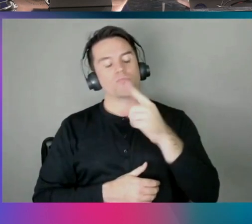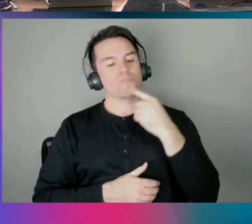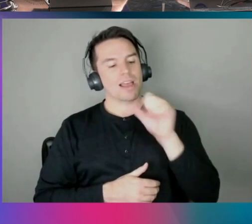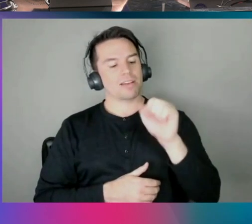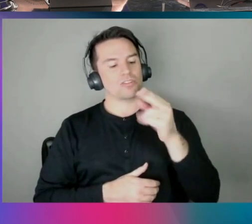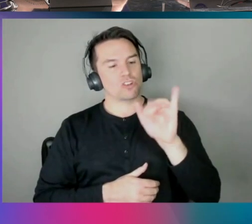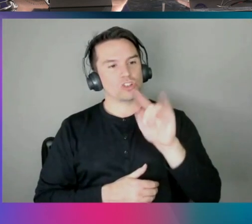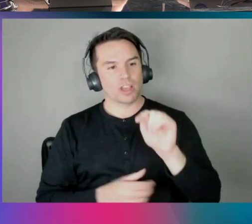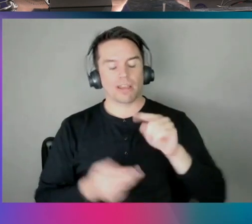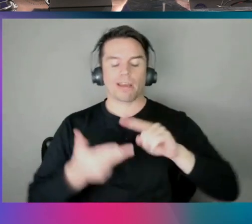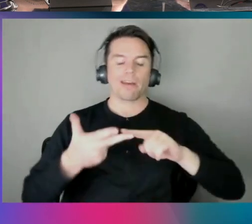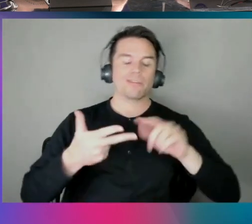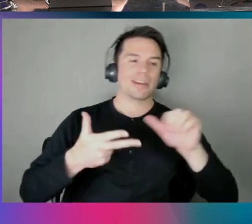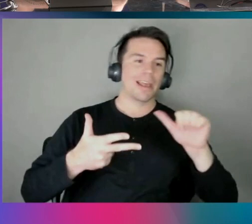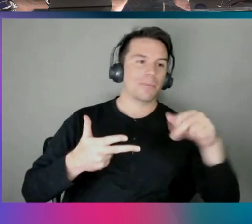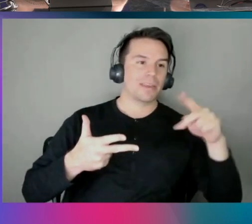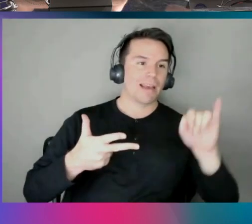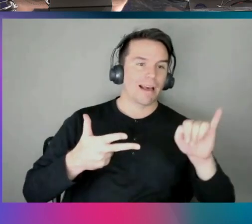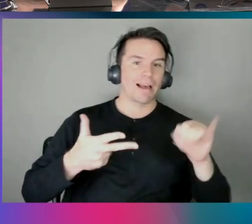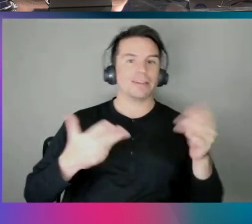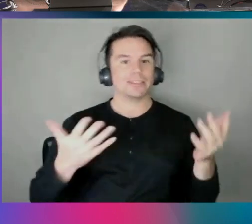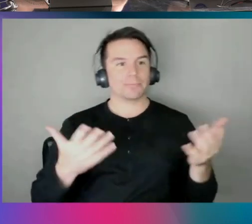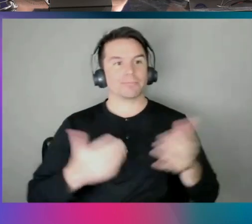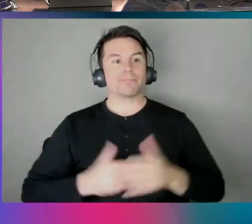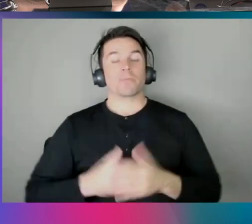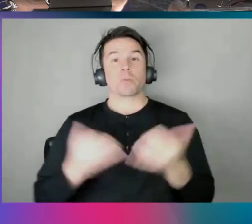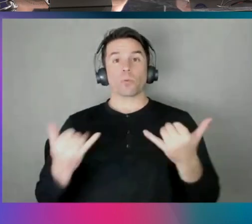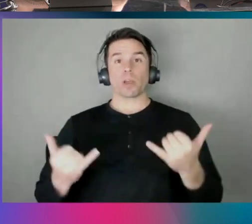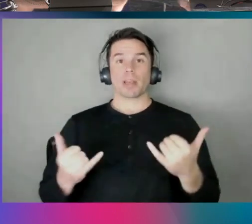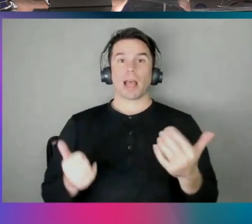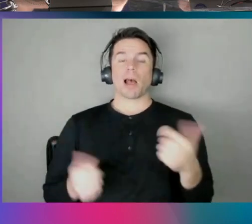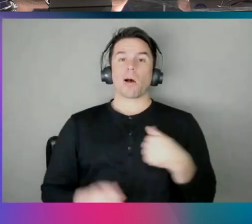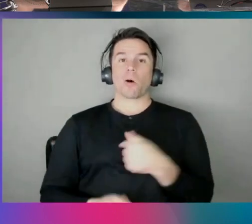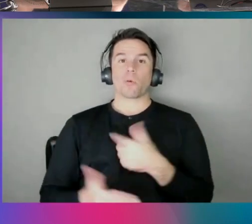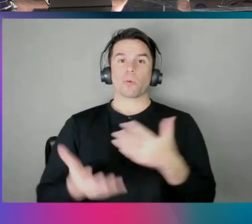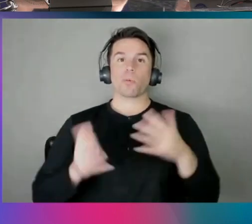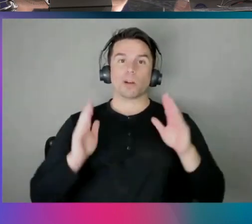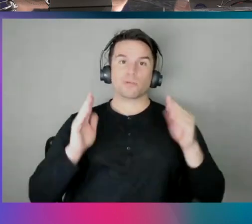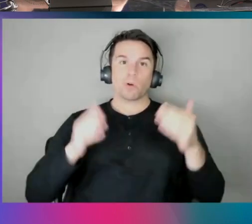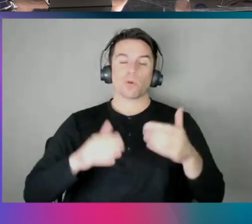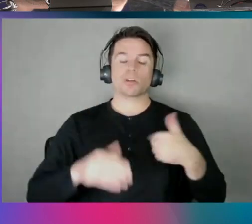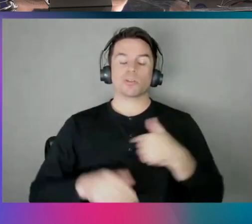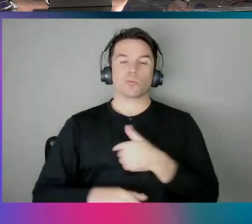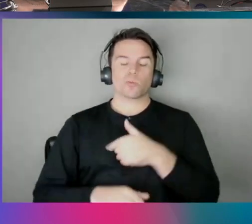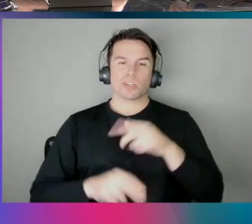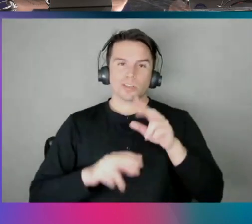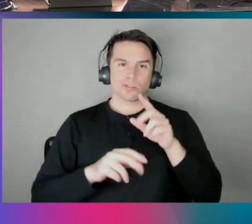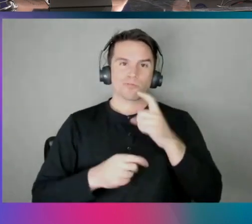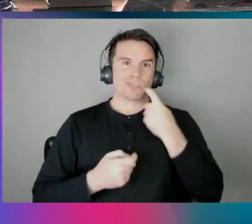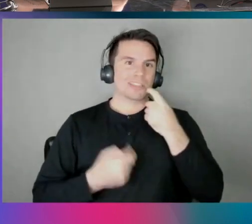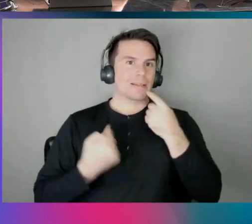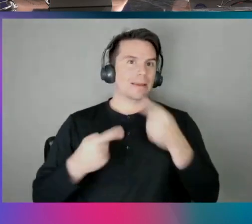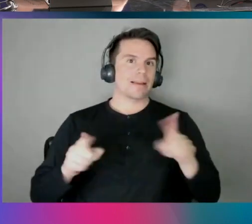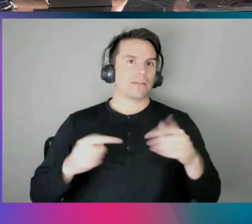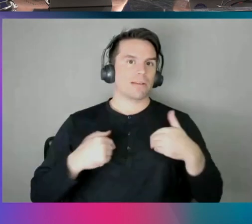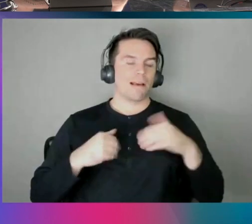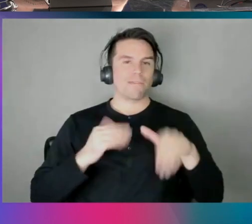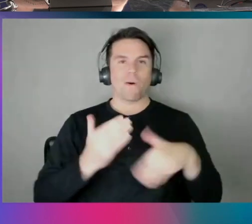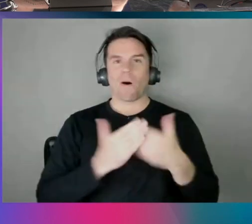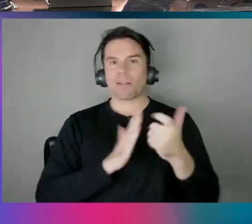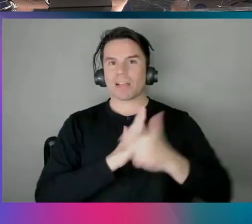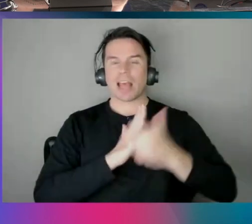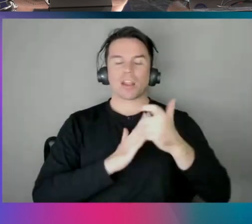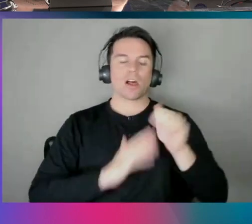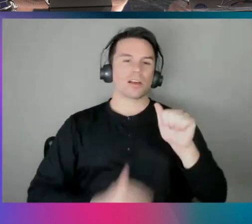So right now, what we want to focus is we've worked and recently announced that we have all the catalog of ASDI is